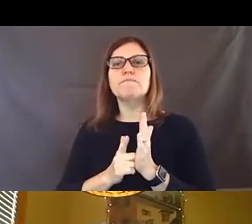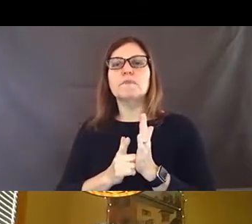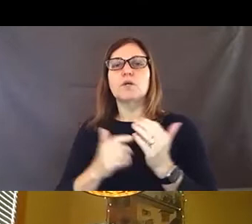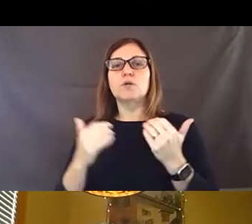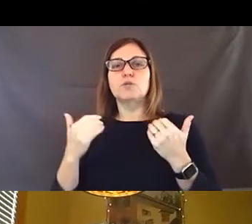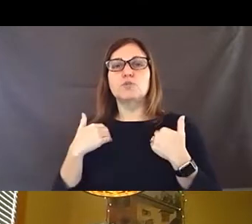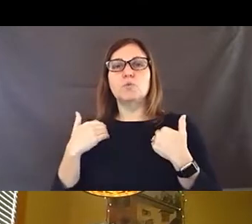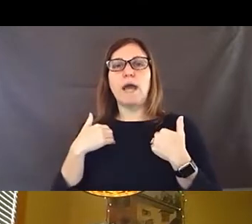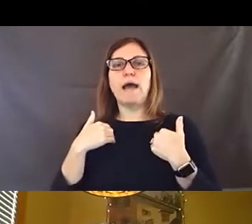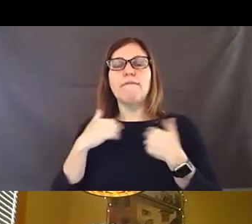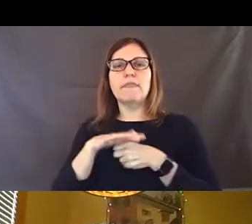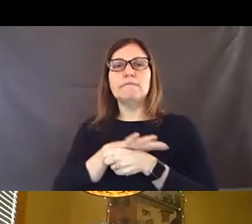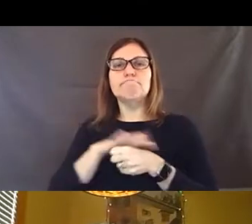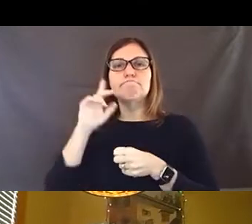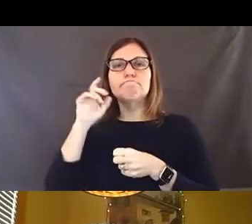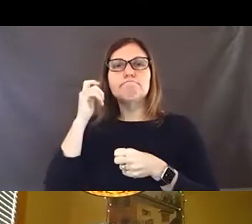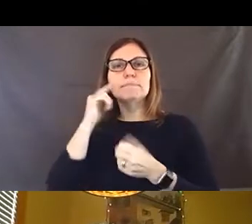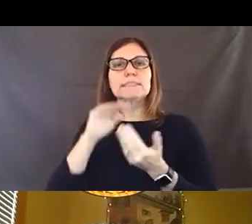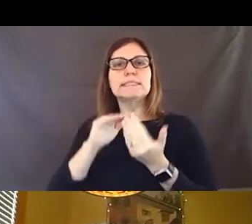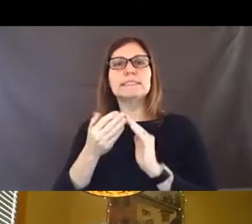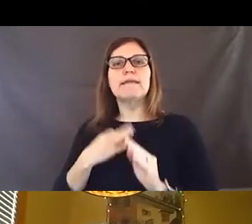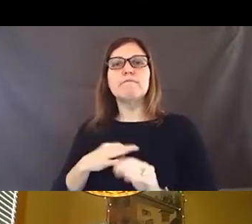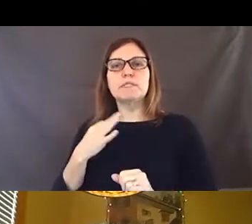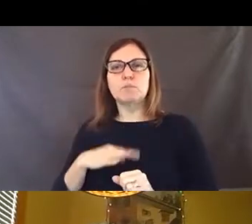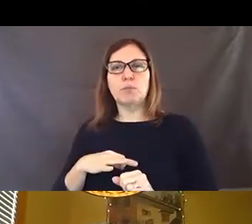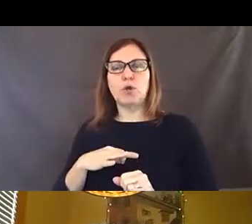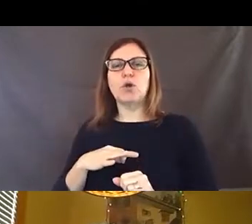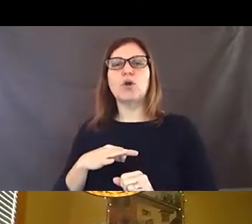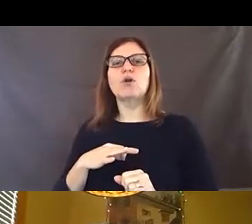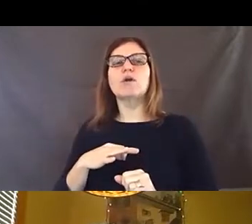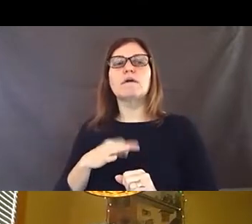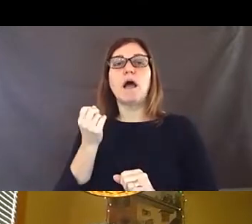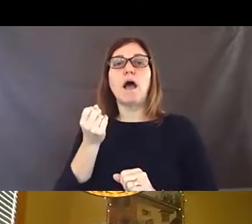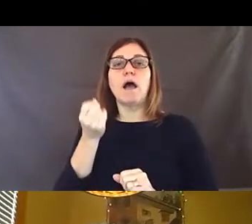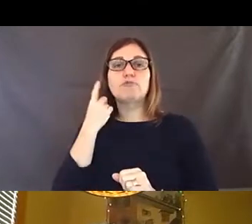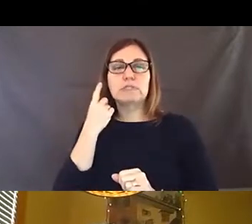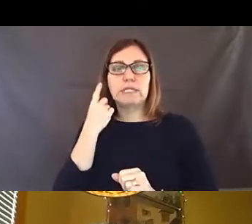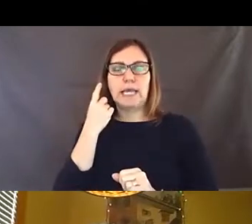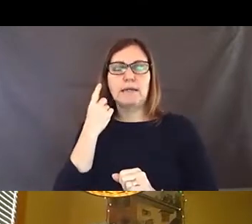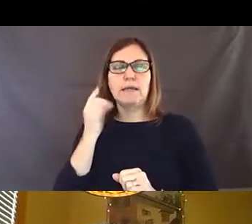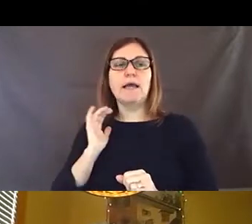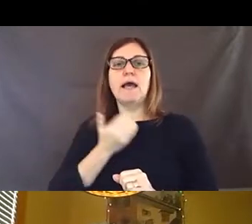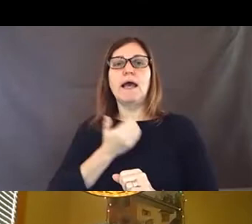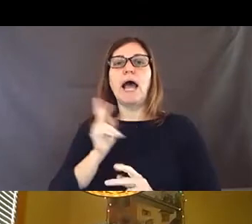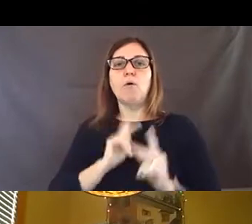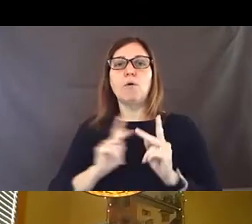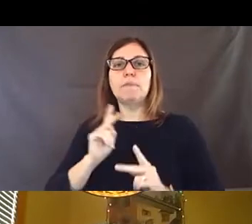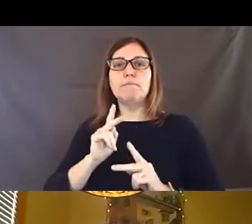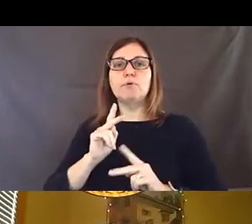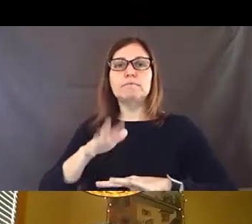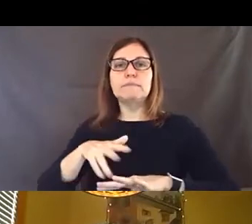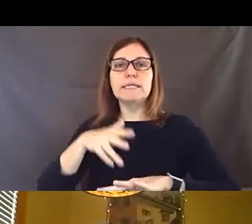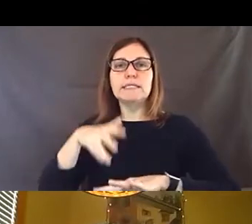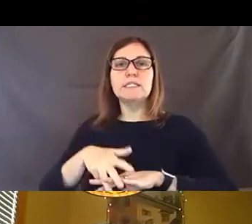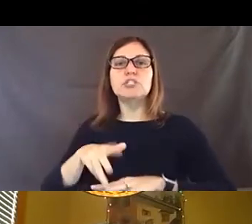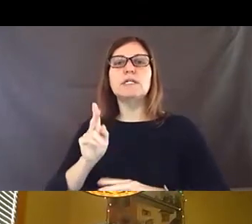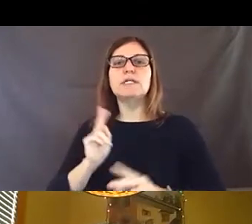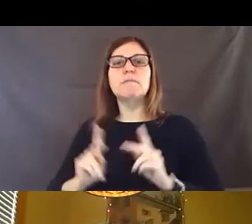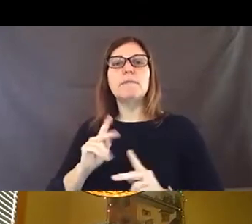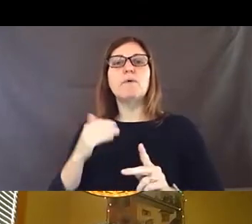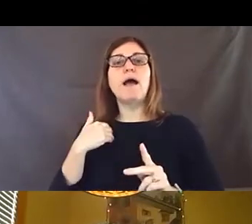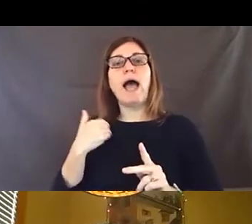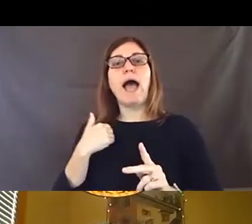of the city of Pittsburgh understand that our people, indigenous peoples, have collective rights that